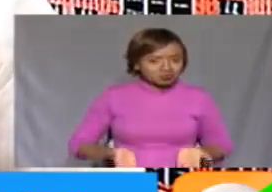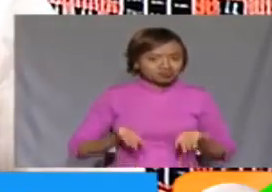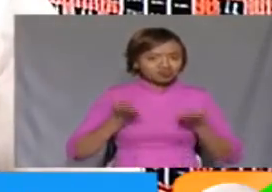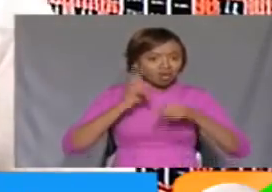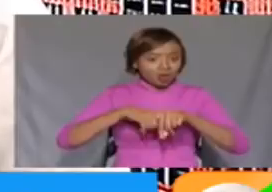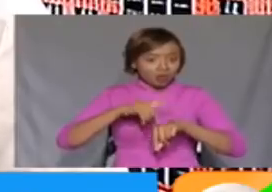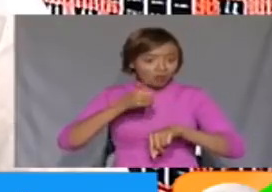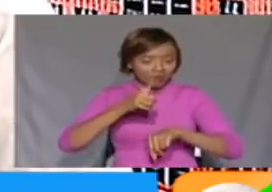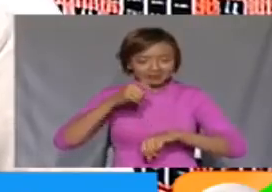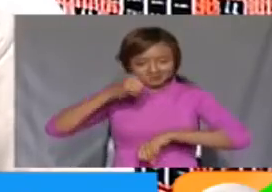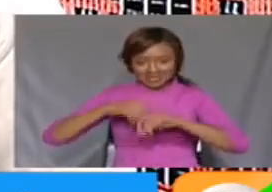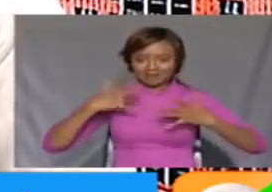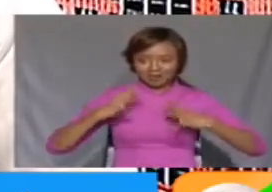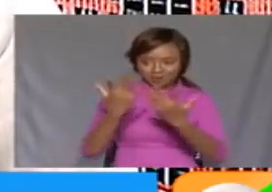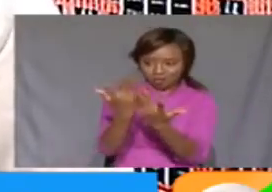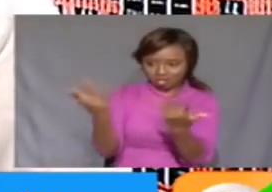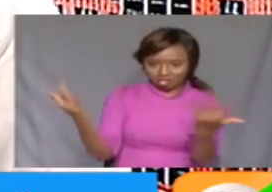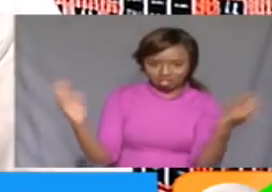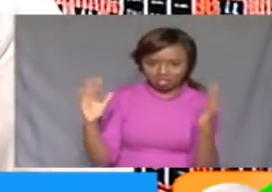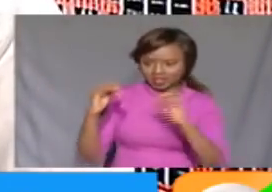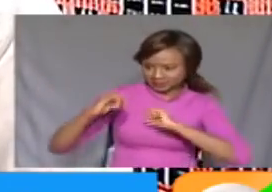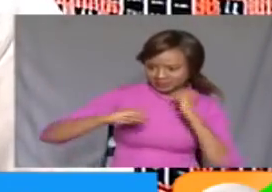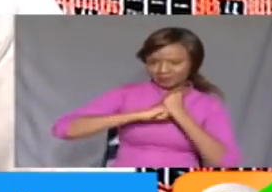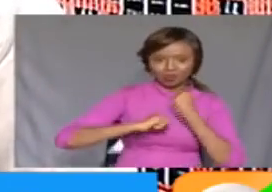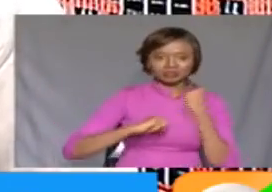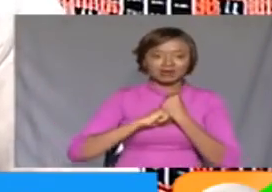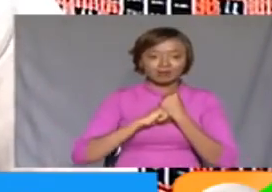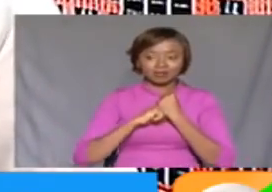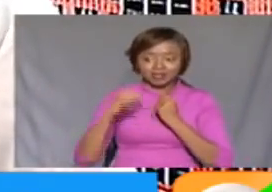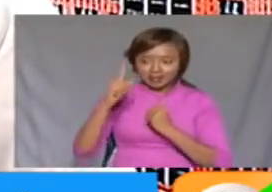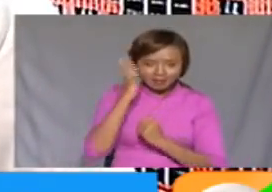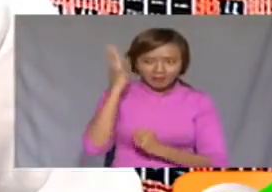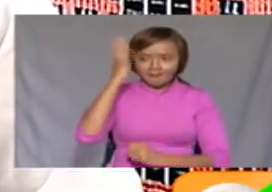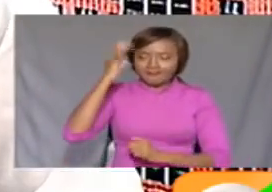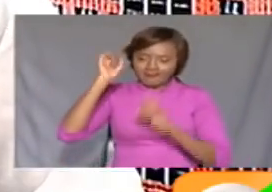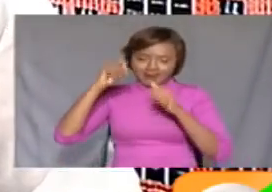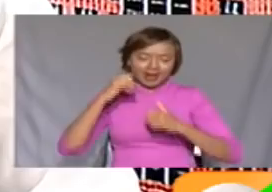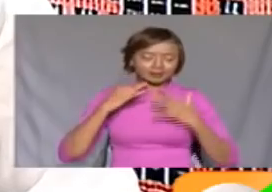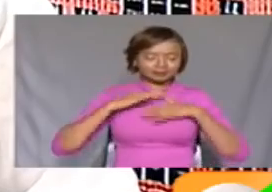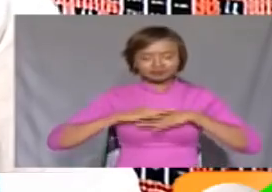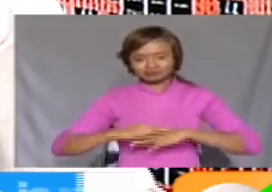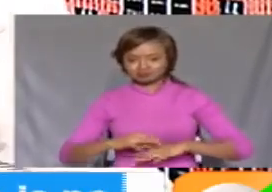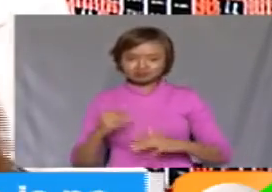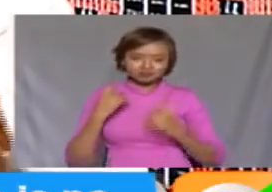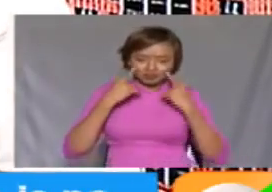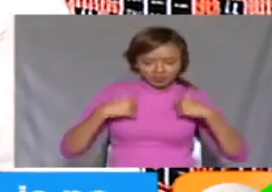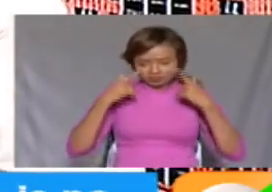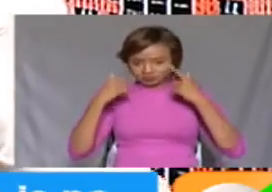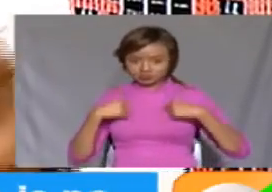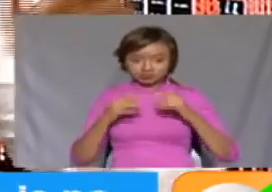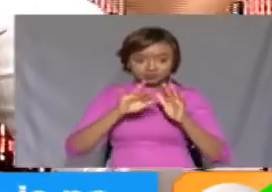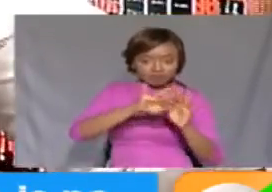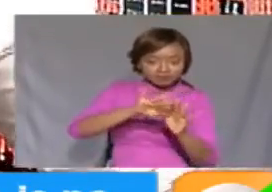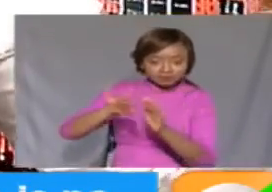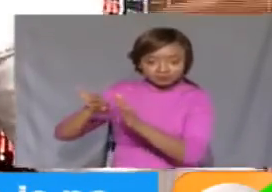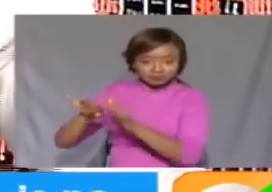his base, NMS, Nairobi is too complicated an affair. It's not the usual thing. And